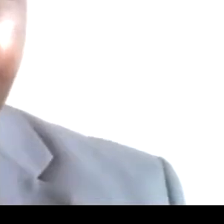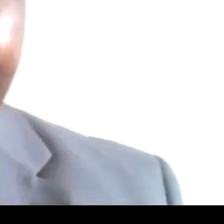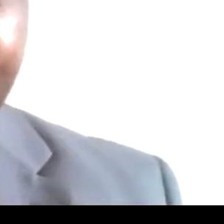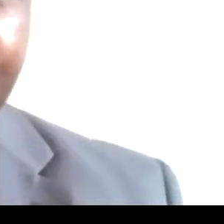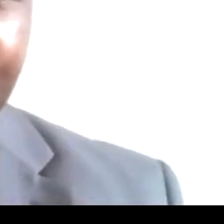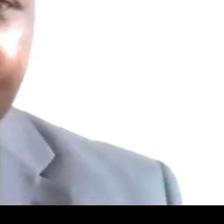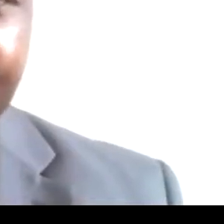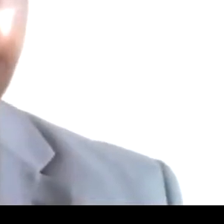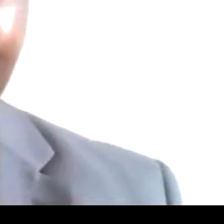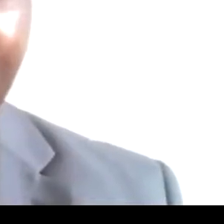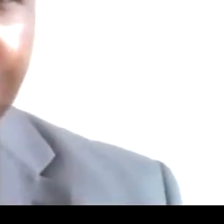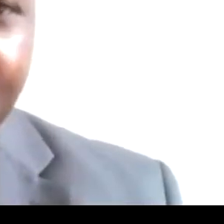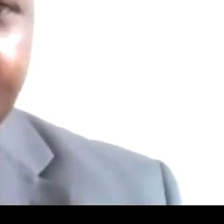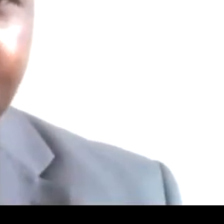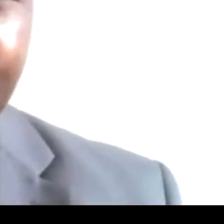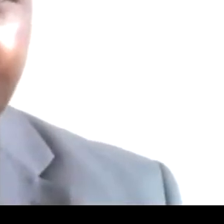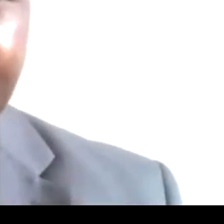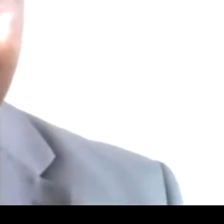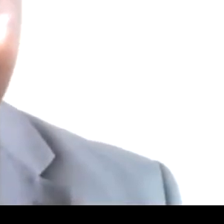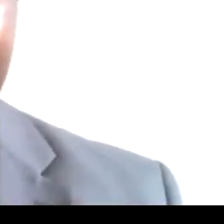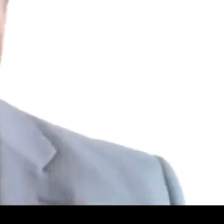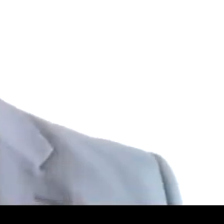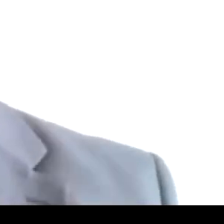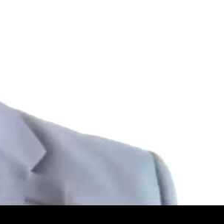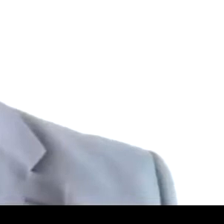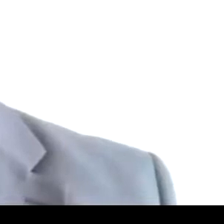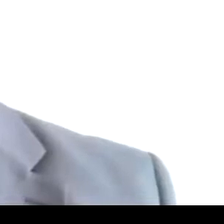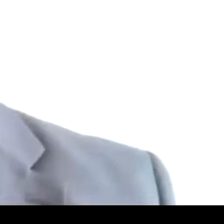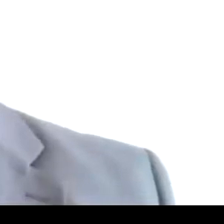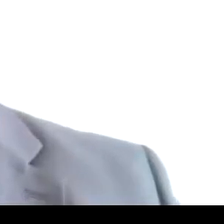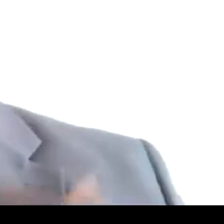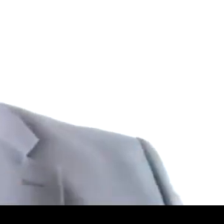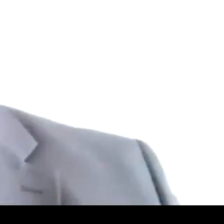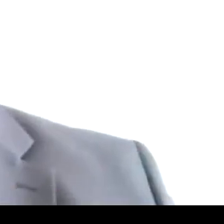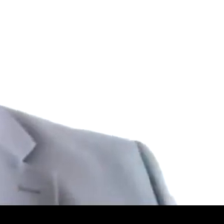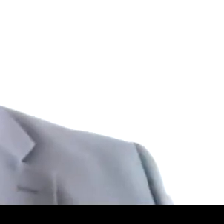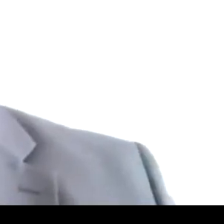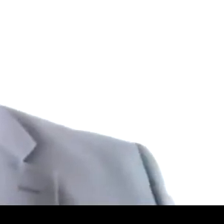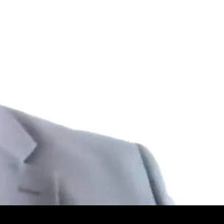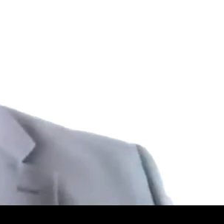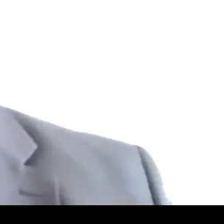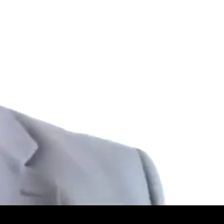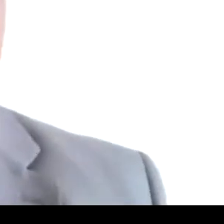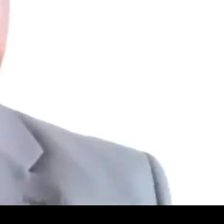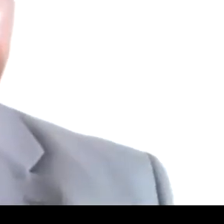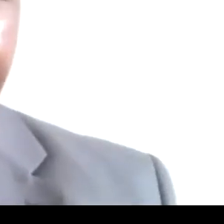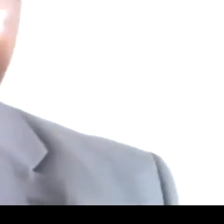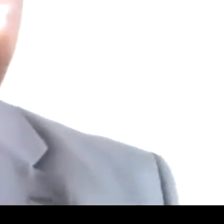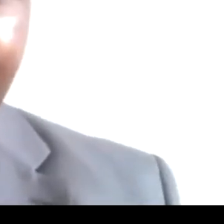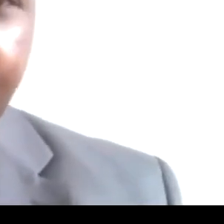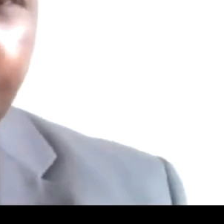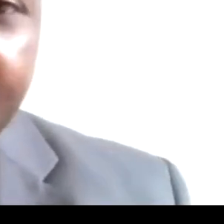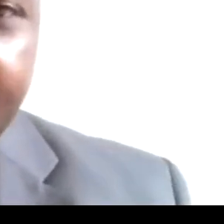capacity. Once we develop individuals who have these skills within this institution, then you have the role models. And then we hope that the universities, in